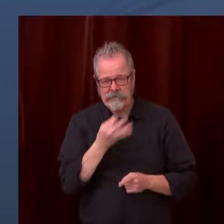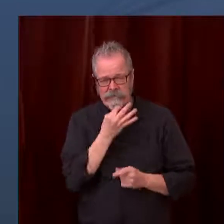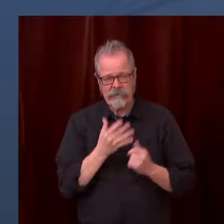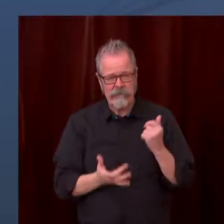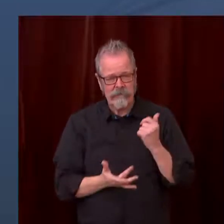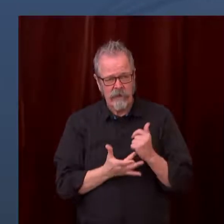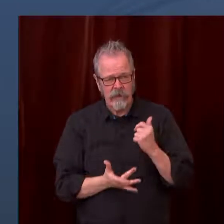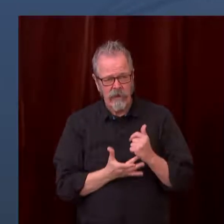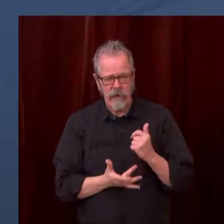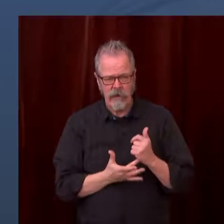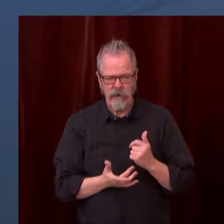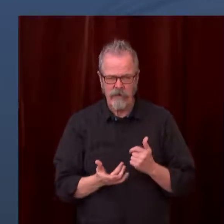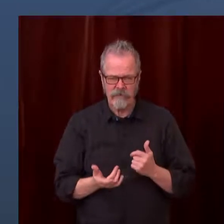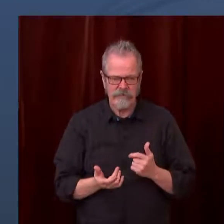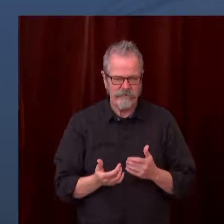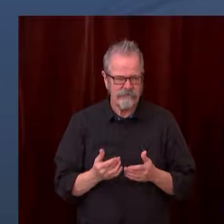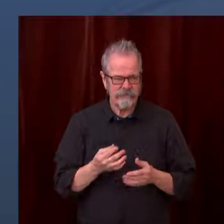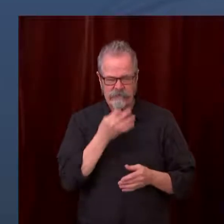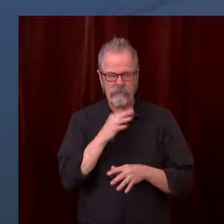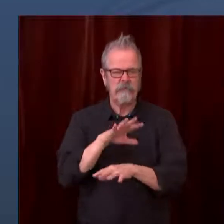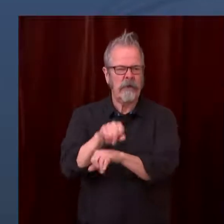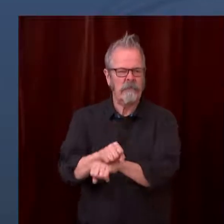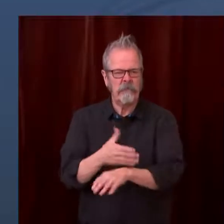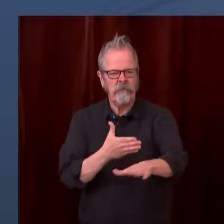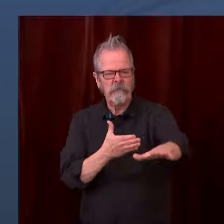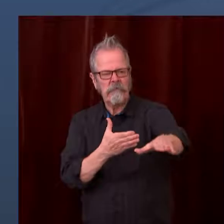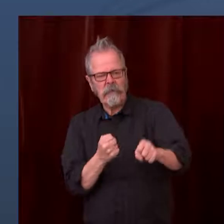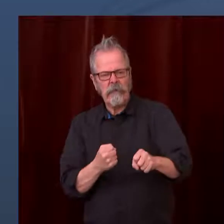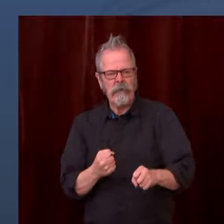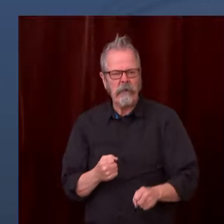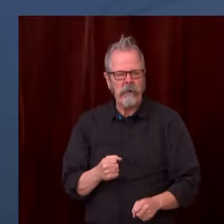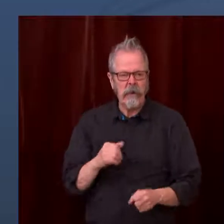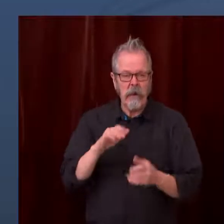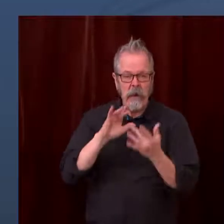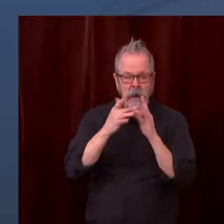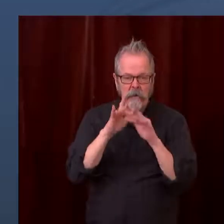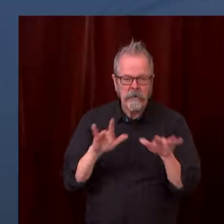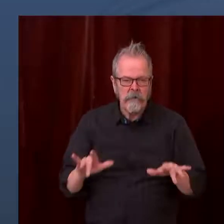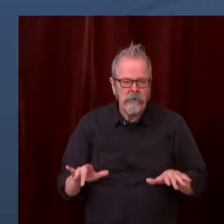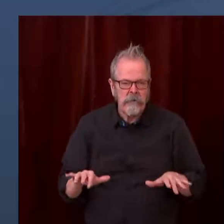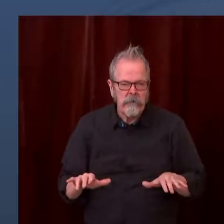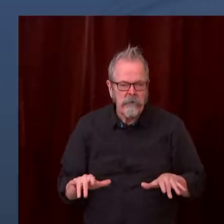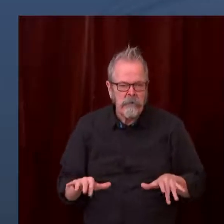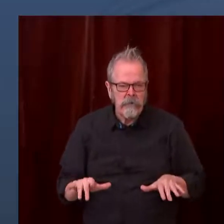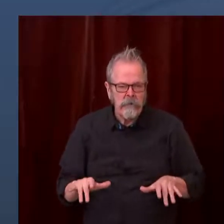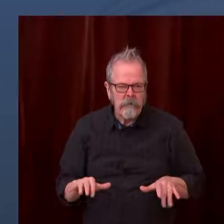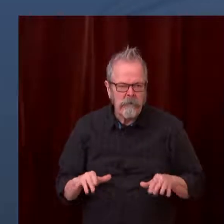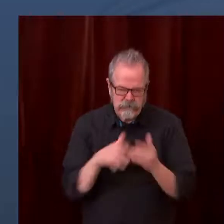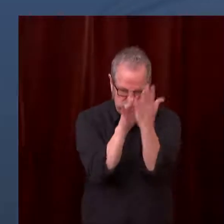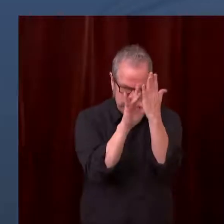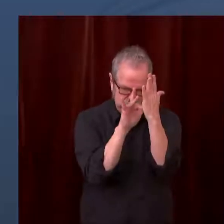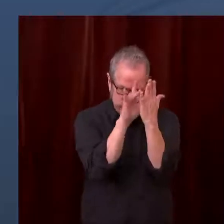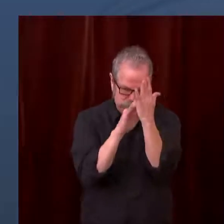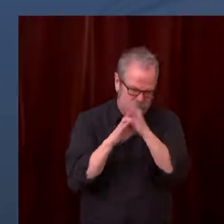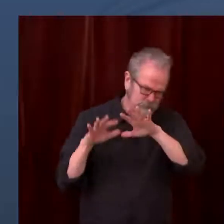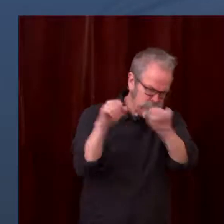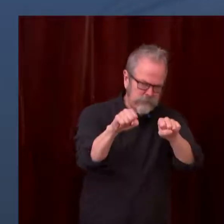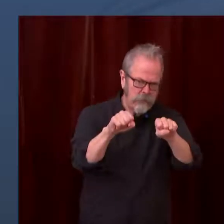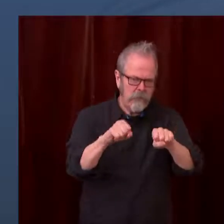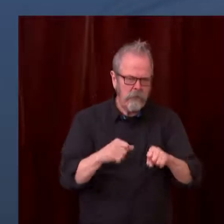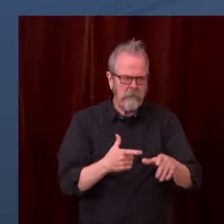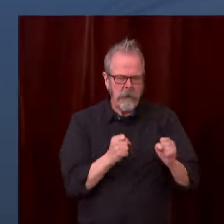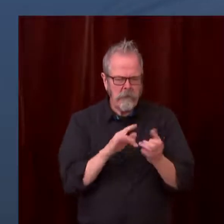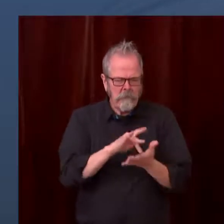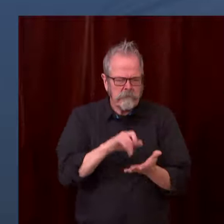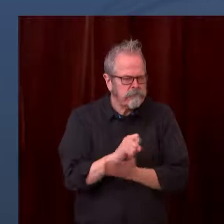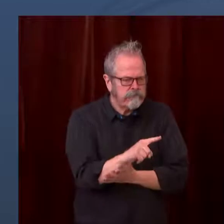that with online appointments that it is difficult. And so really making sure that we have redundant systems so that it's not just